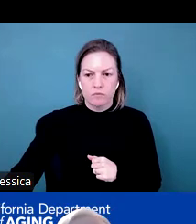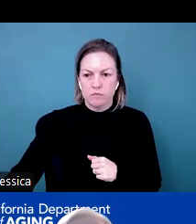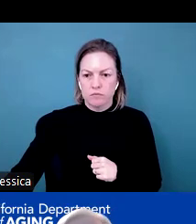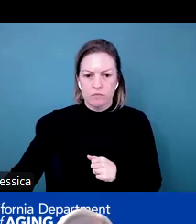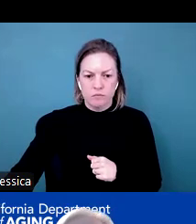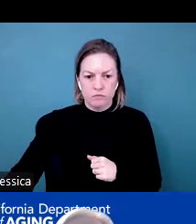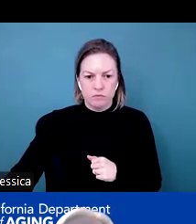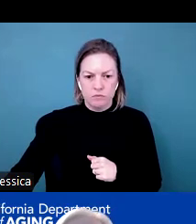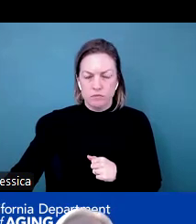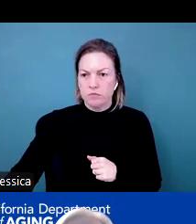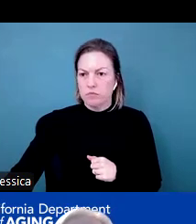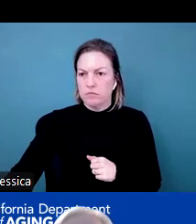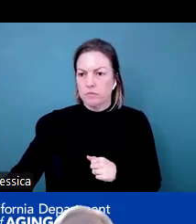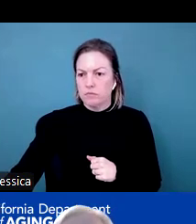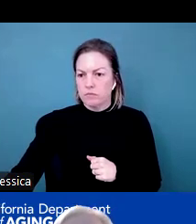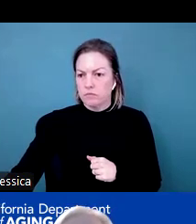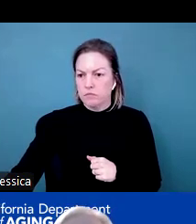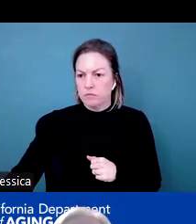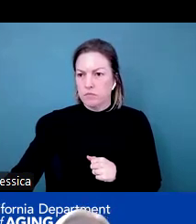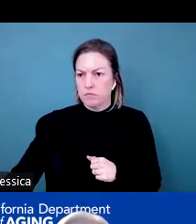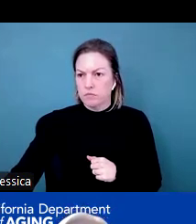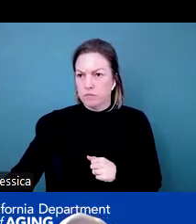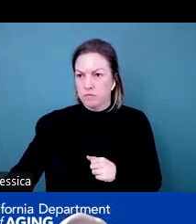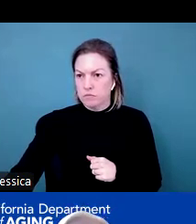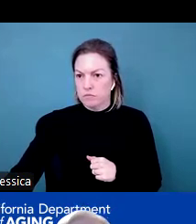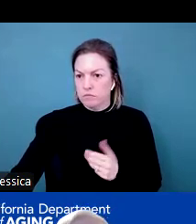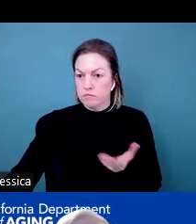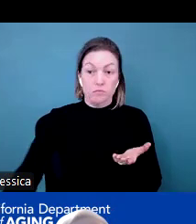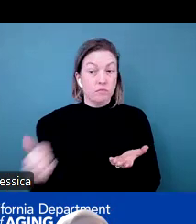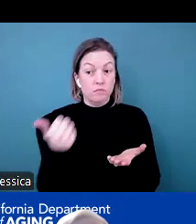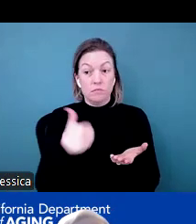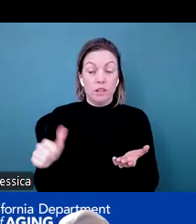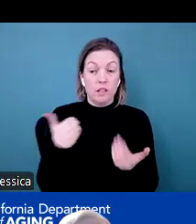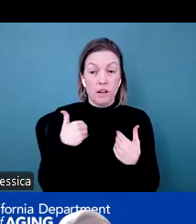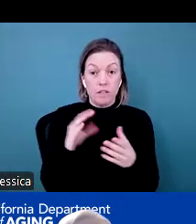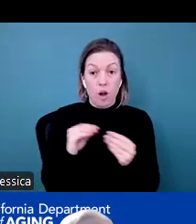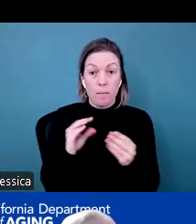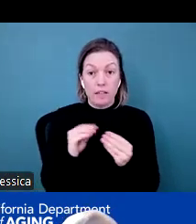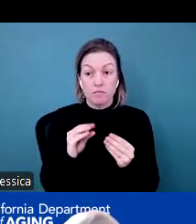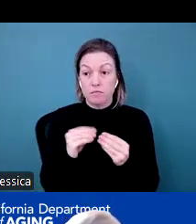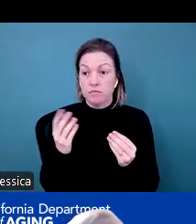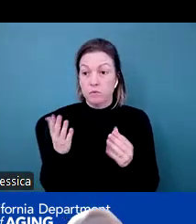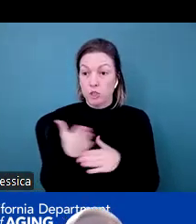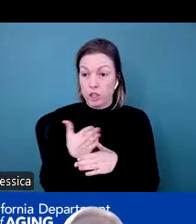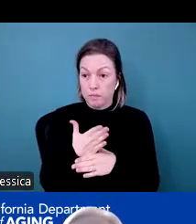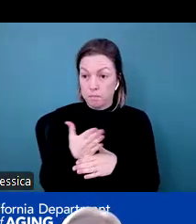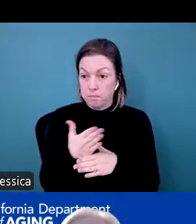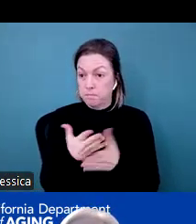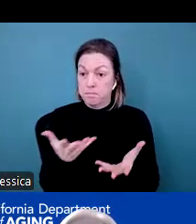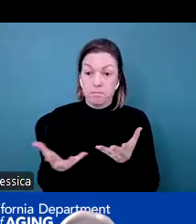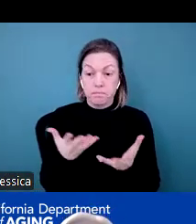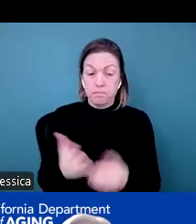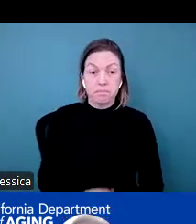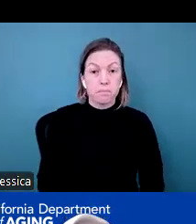We are seeing if anybody would like to have a comment, would like to share a comment.